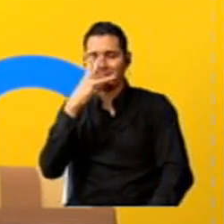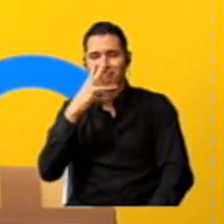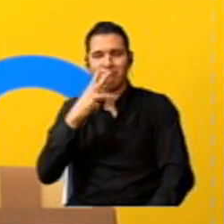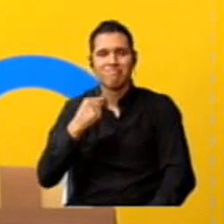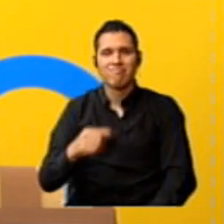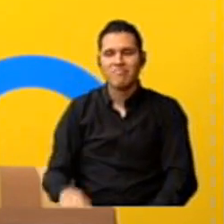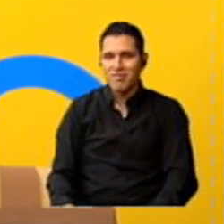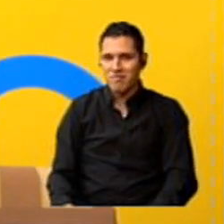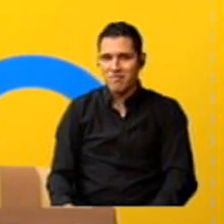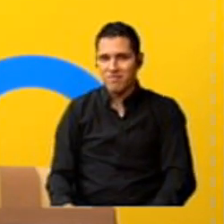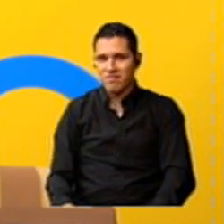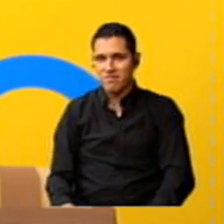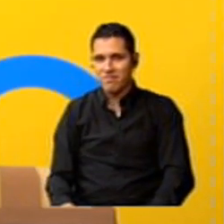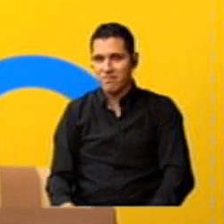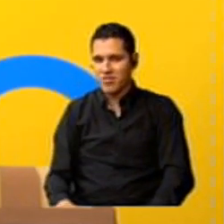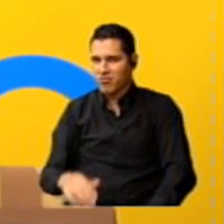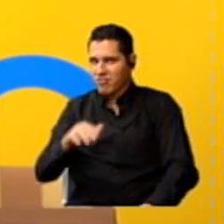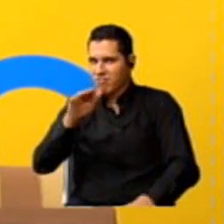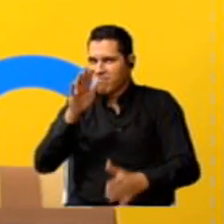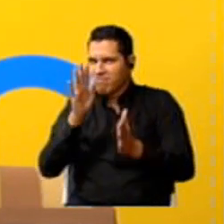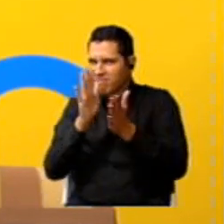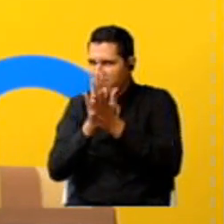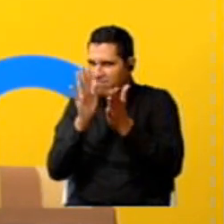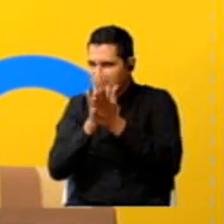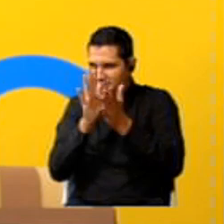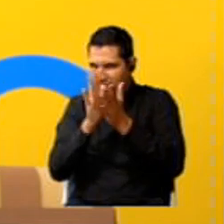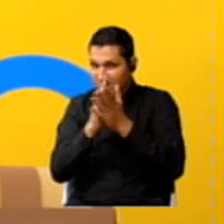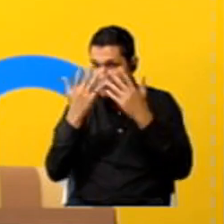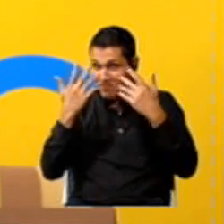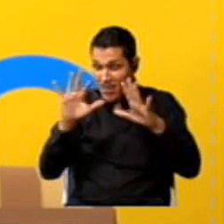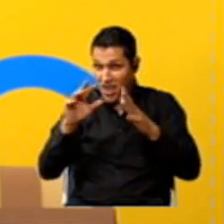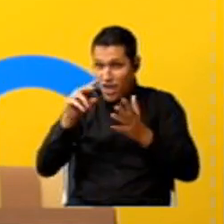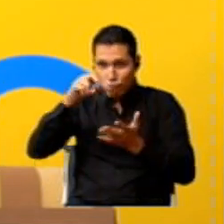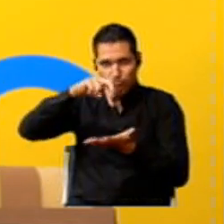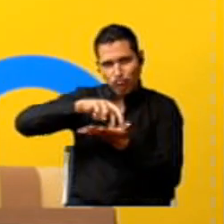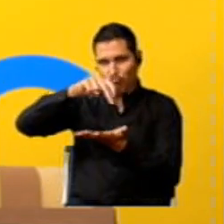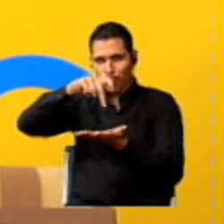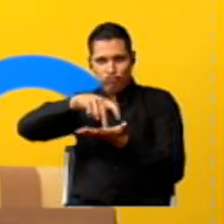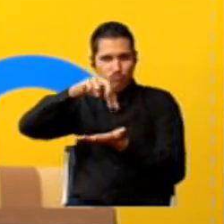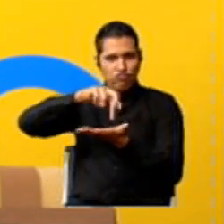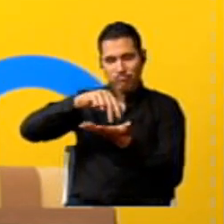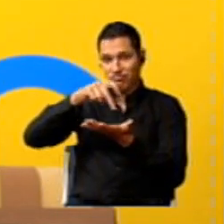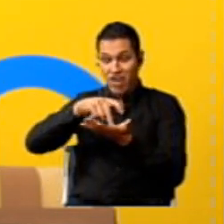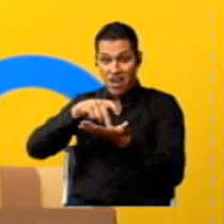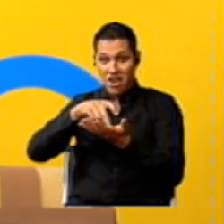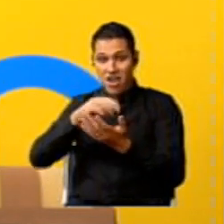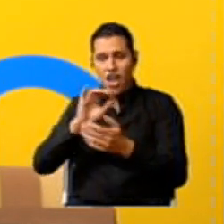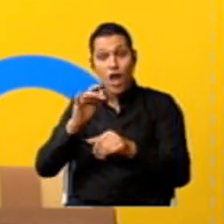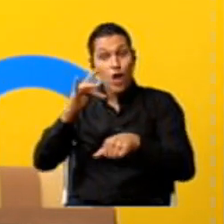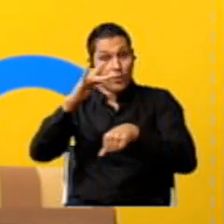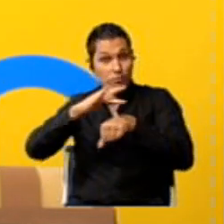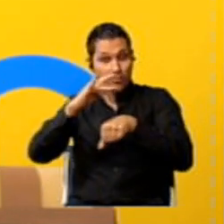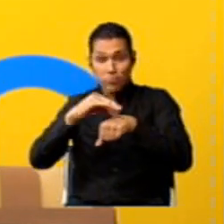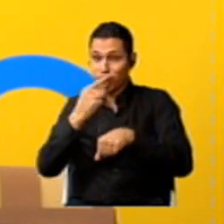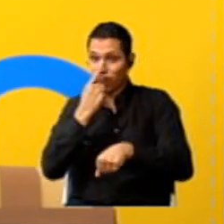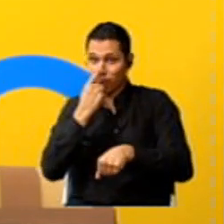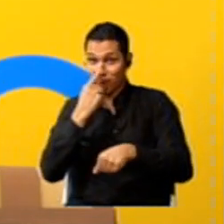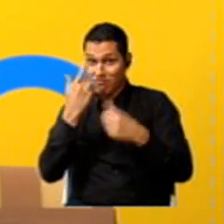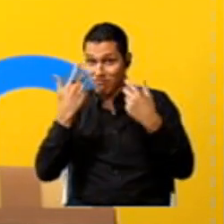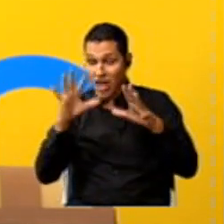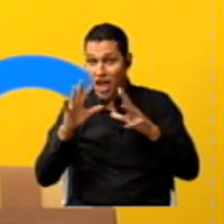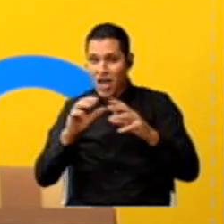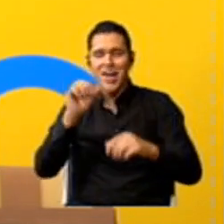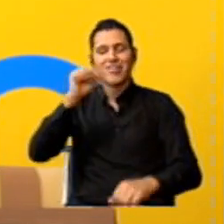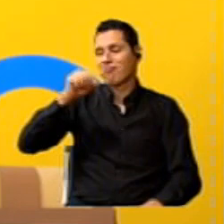Do you clap your hands, stomp your feet, and touch your nose?